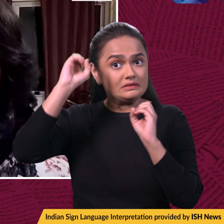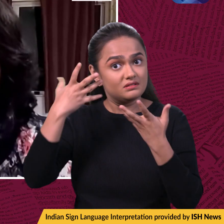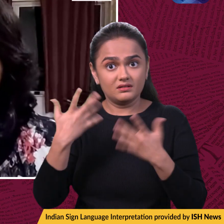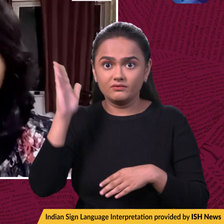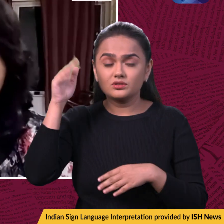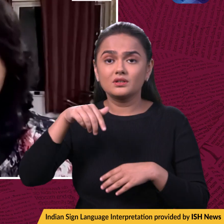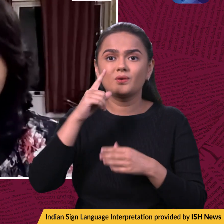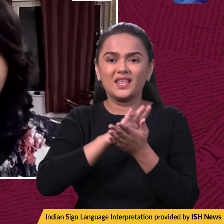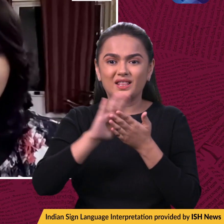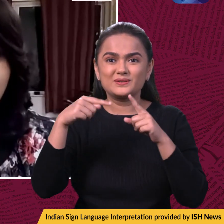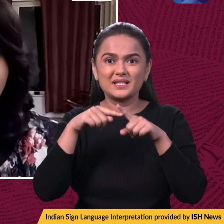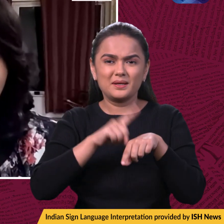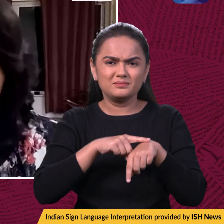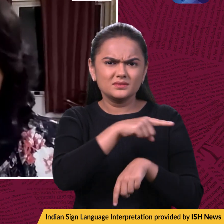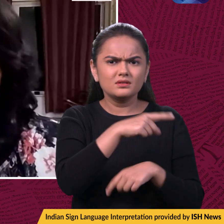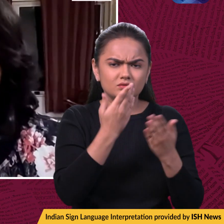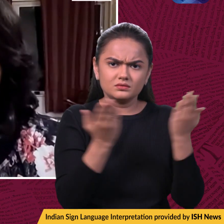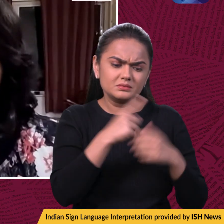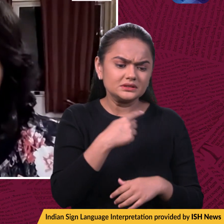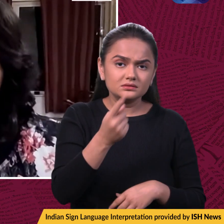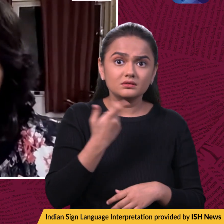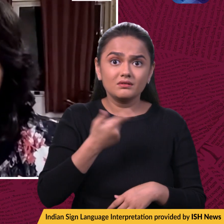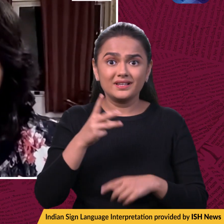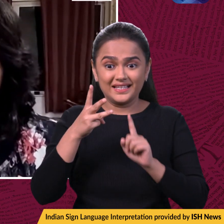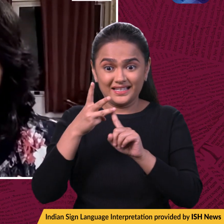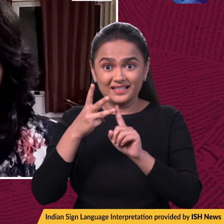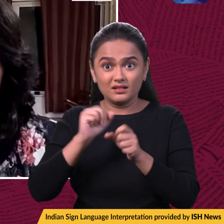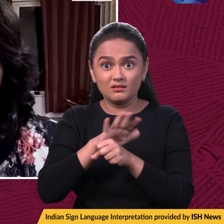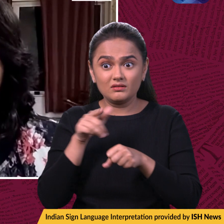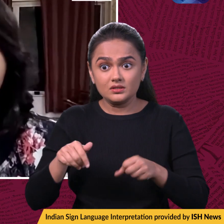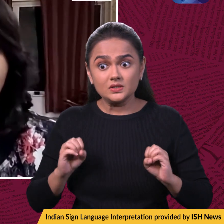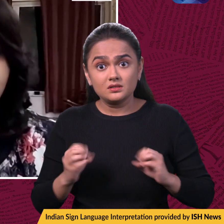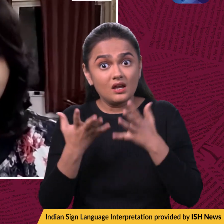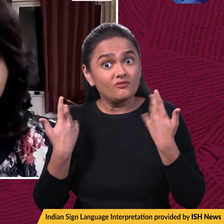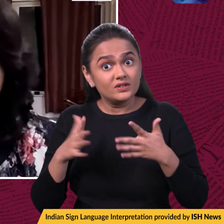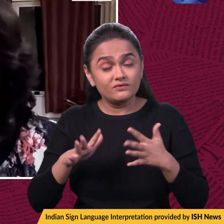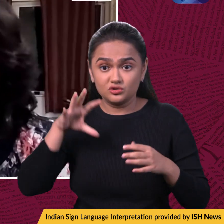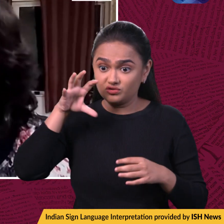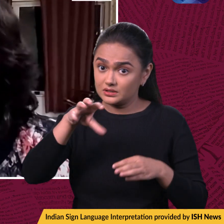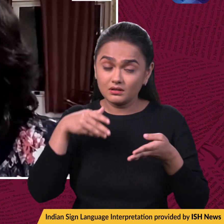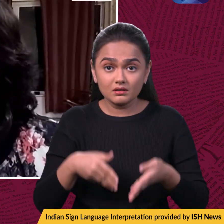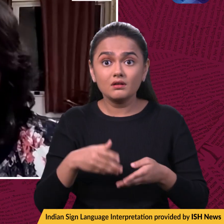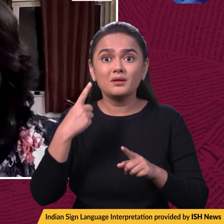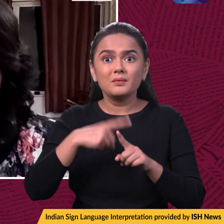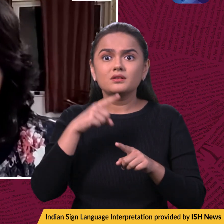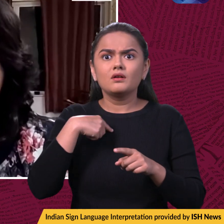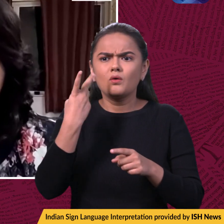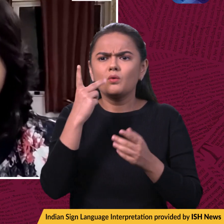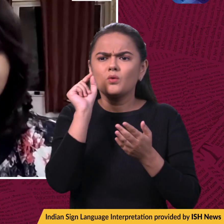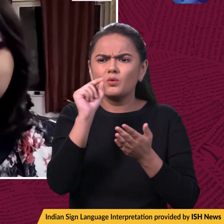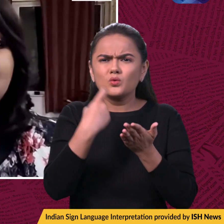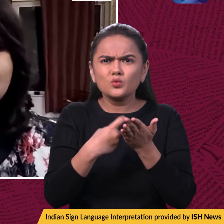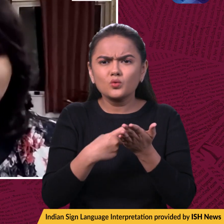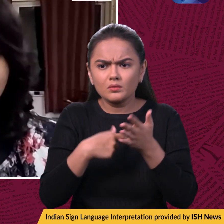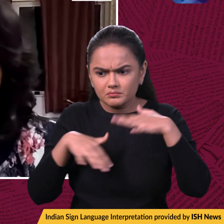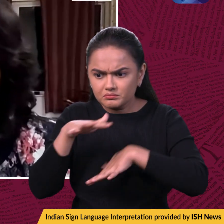Now, according to Hindustan Times, he said, and I quote, "The third wave of COVID pandemic has started in the state and all necessary